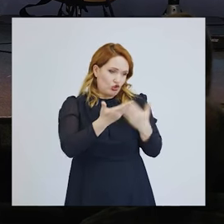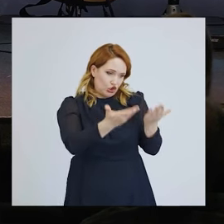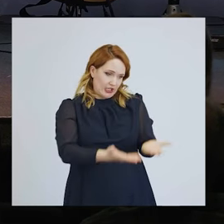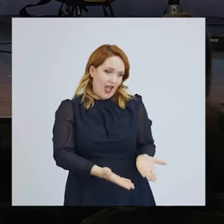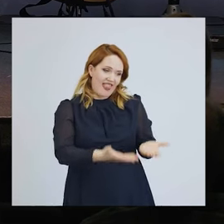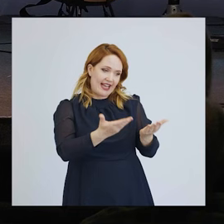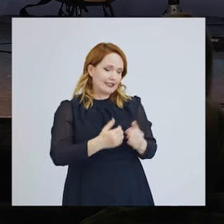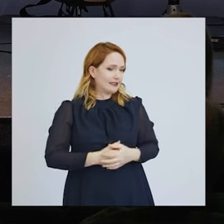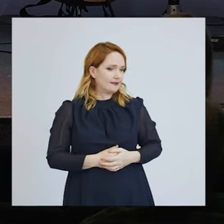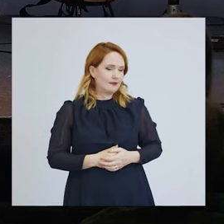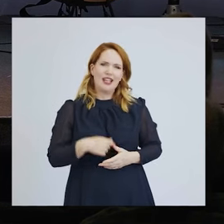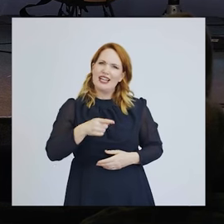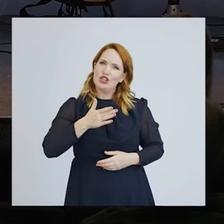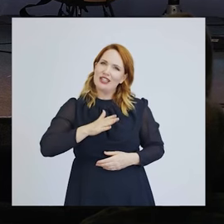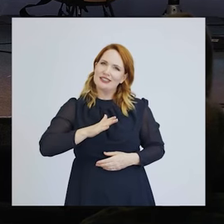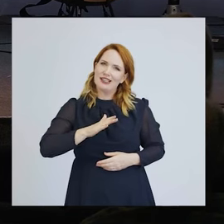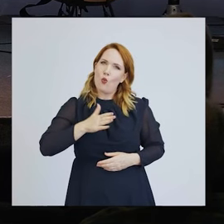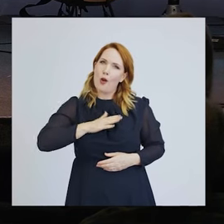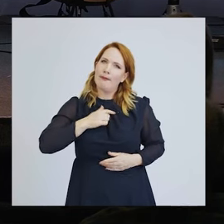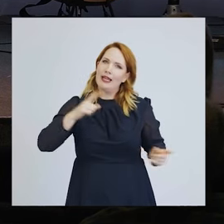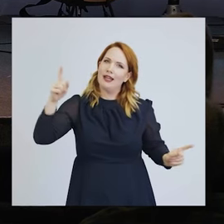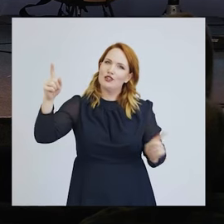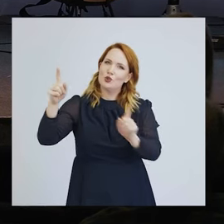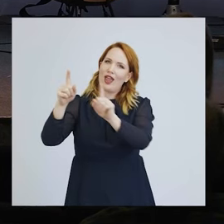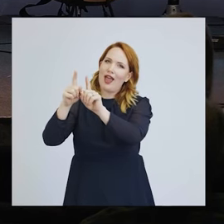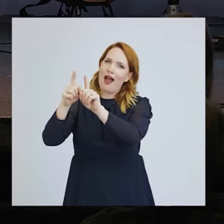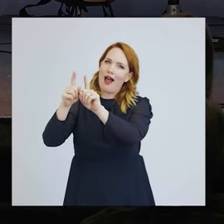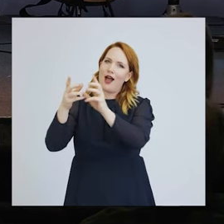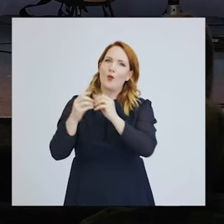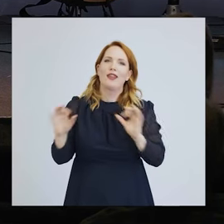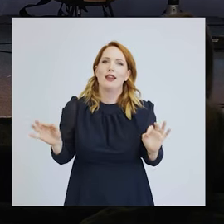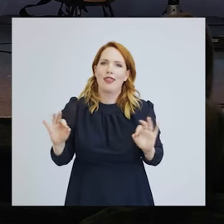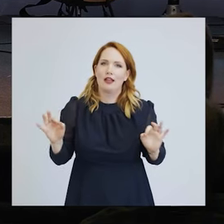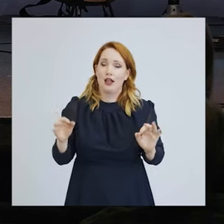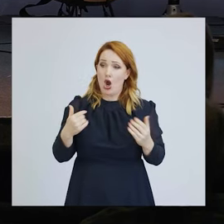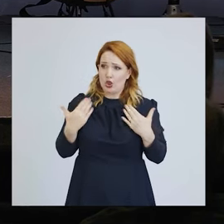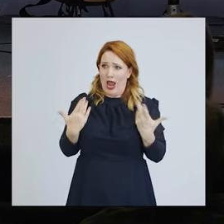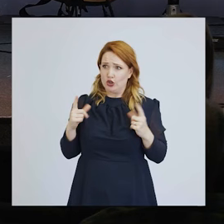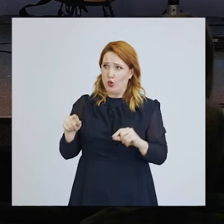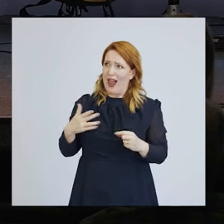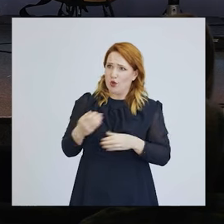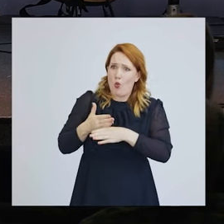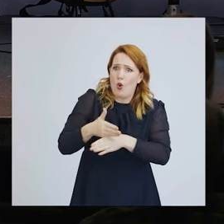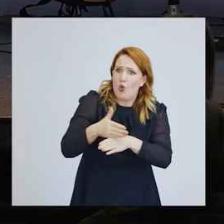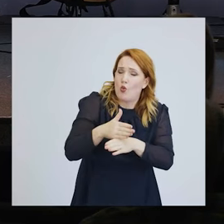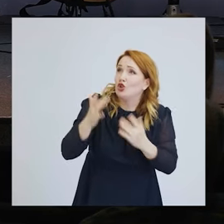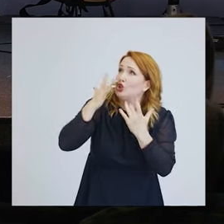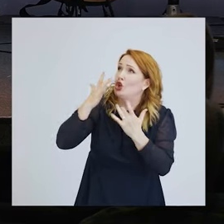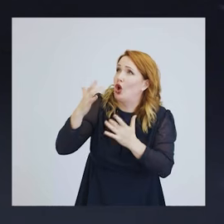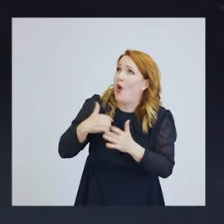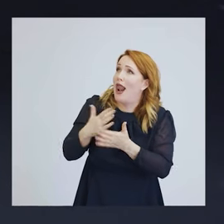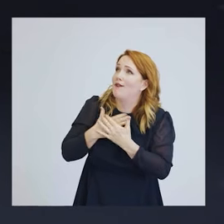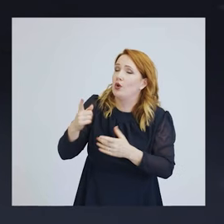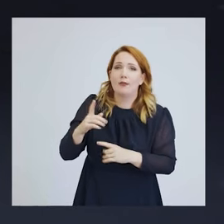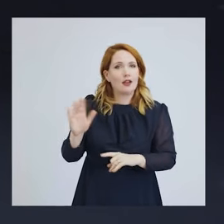how I love you, just being you. He just wanted me to come with nothing. And that was the very thing that I didn't know how to